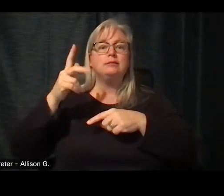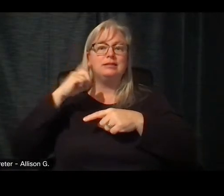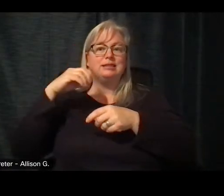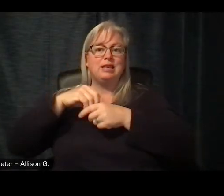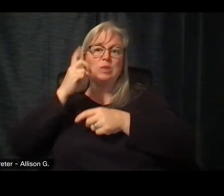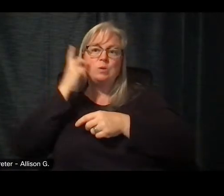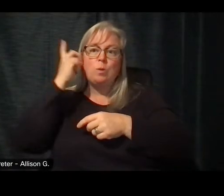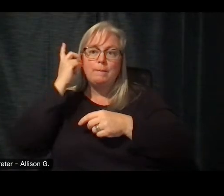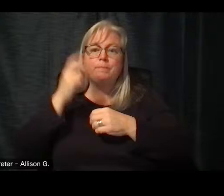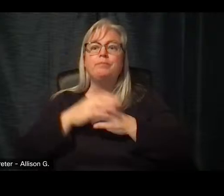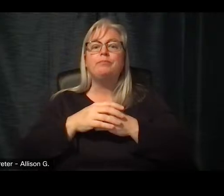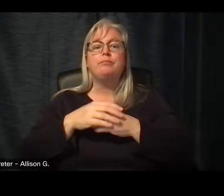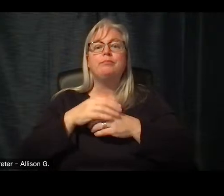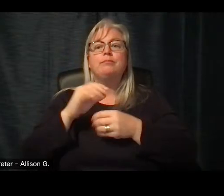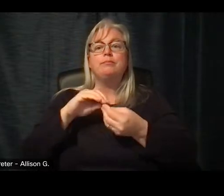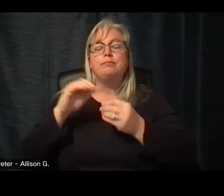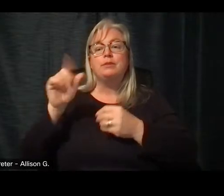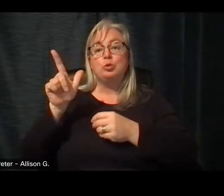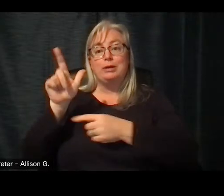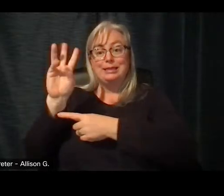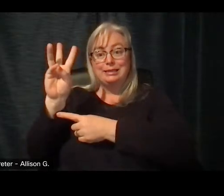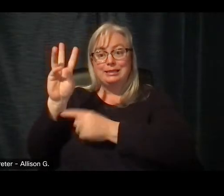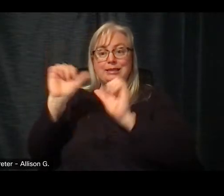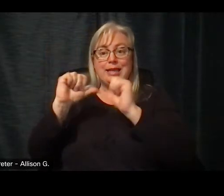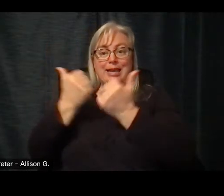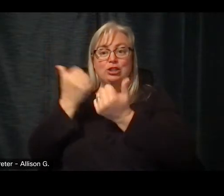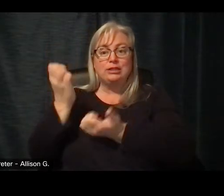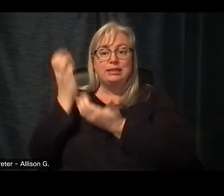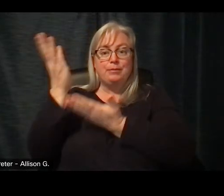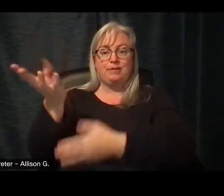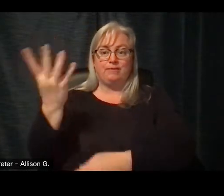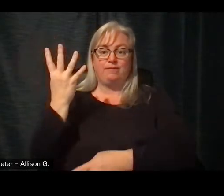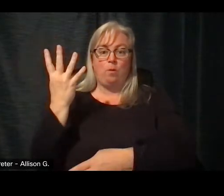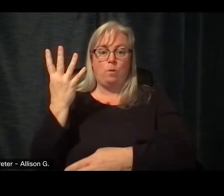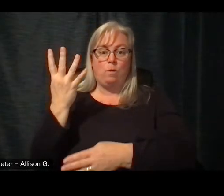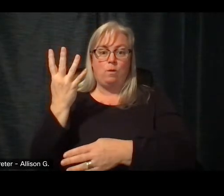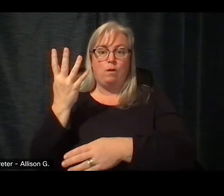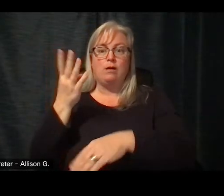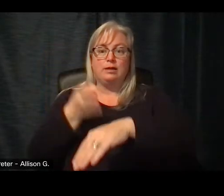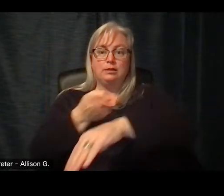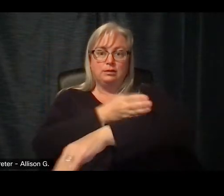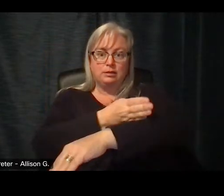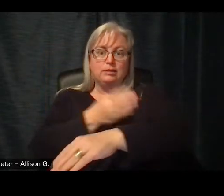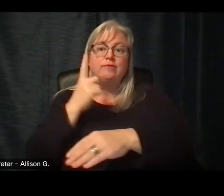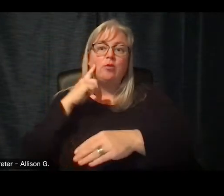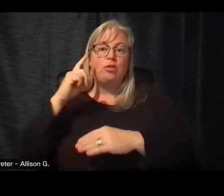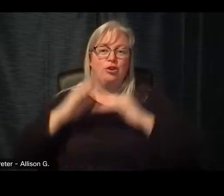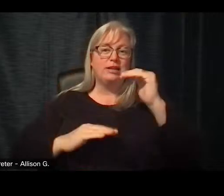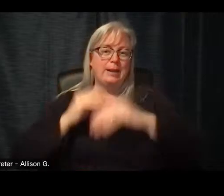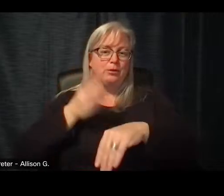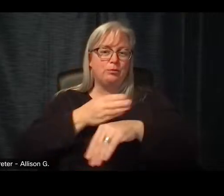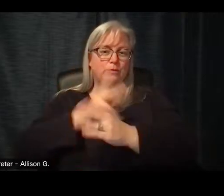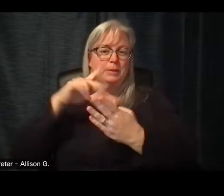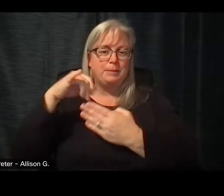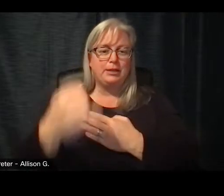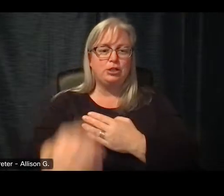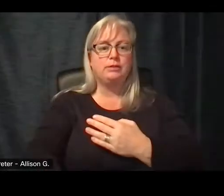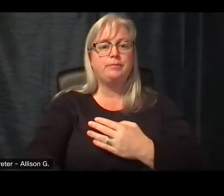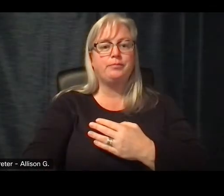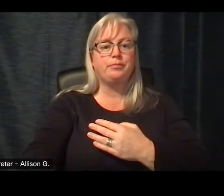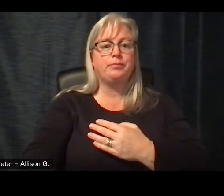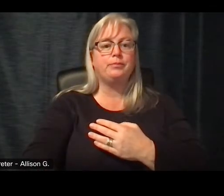And 26, the agency had submitted 4 enhancement requests for their capital improvements budget.